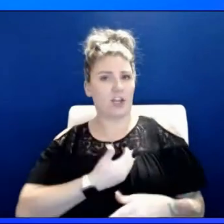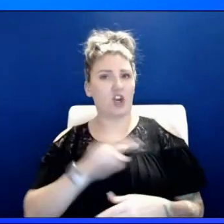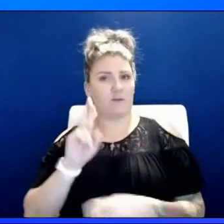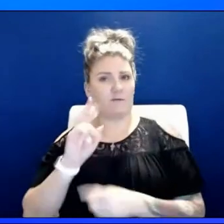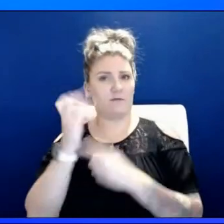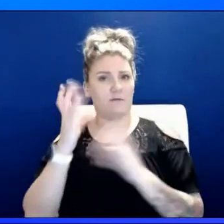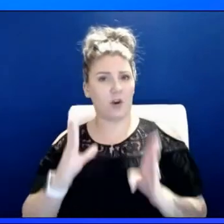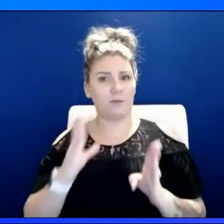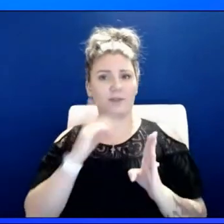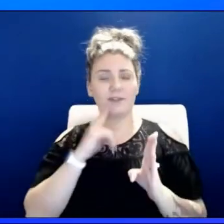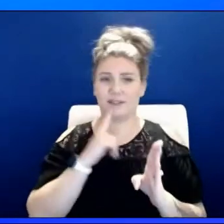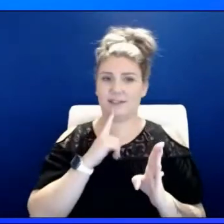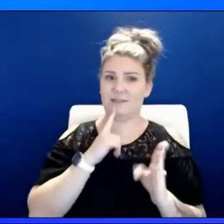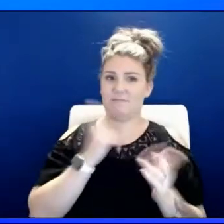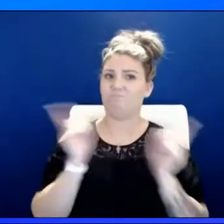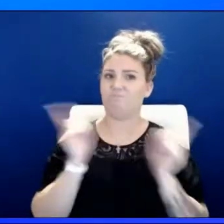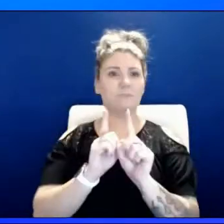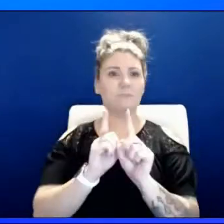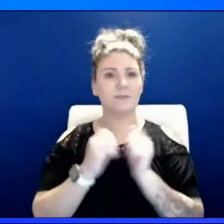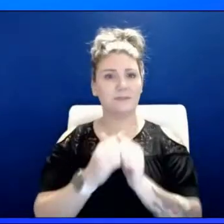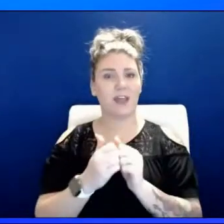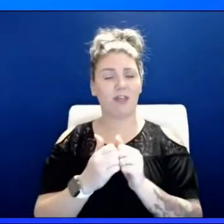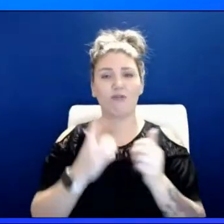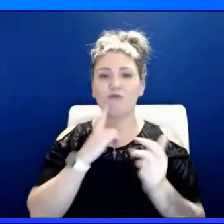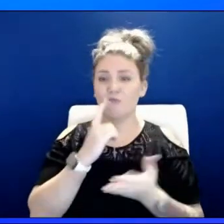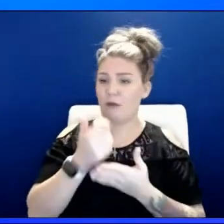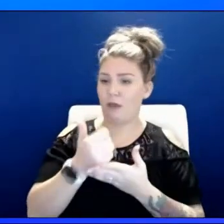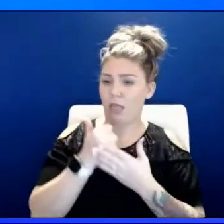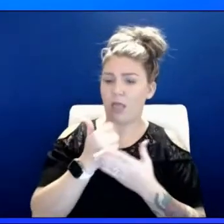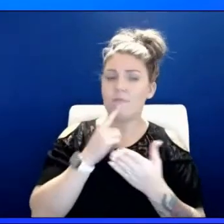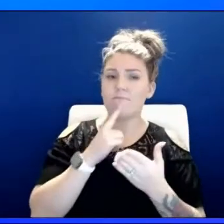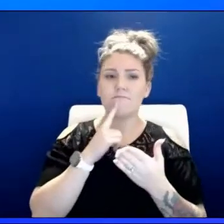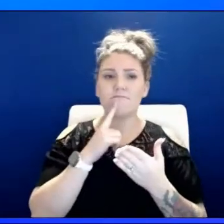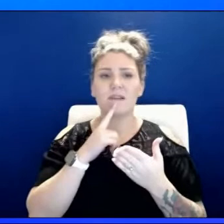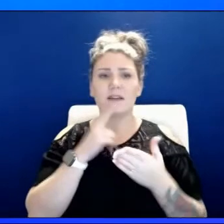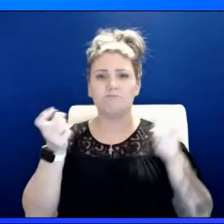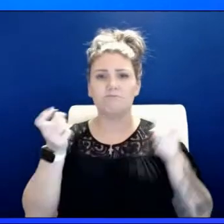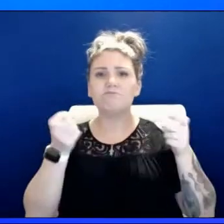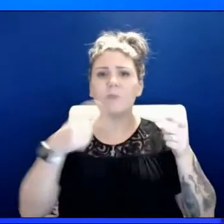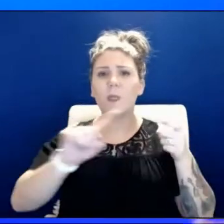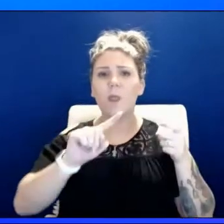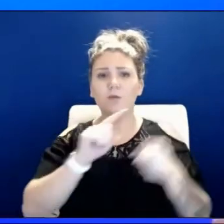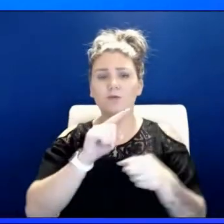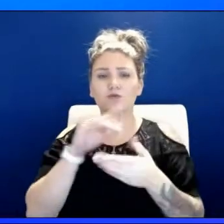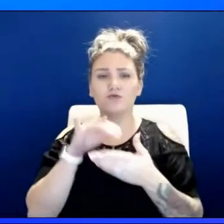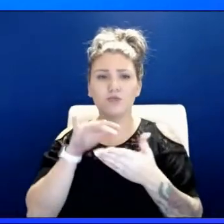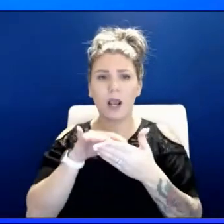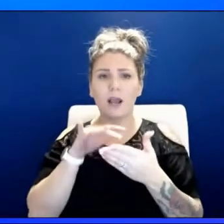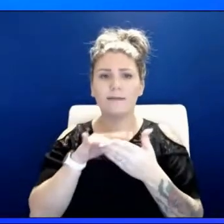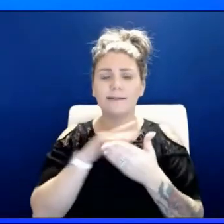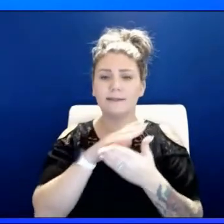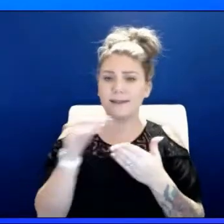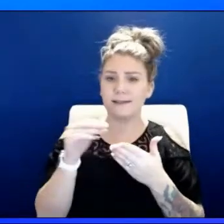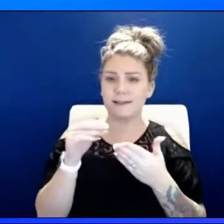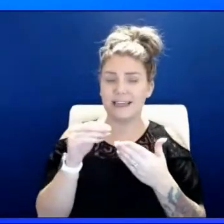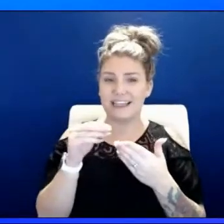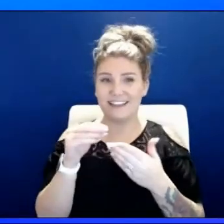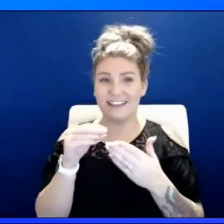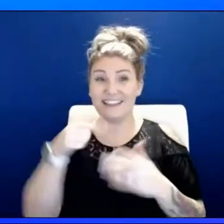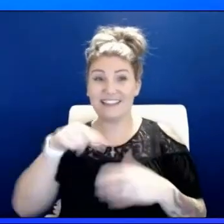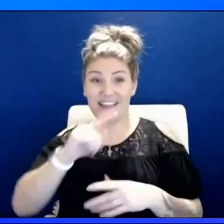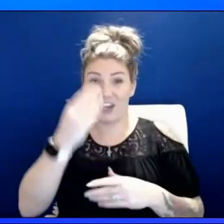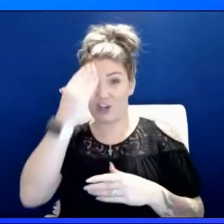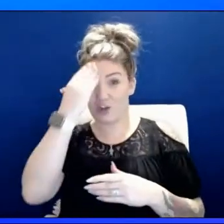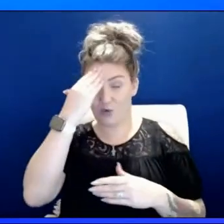hand. They are there to help us in conducting these clinical trials. They're the ones that are unblinded, so they put the pill